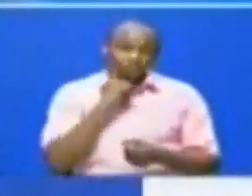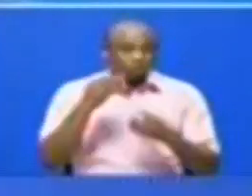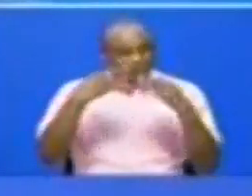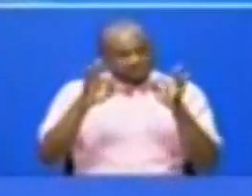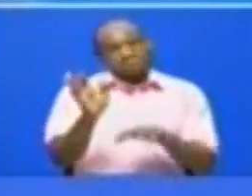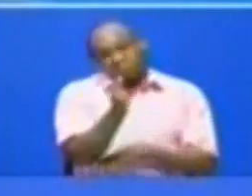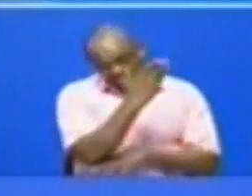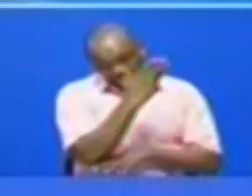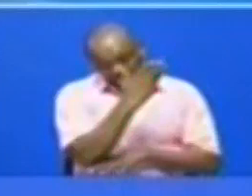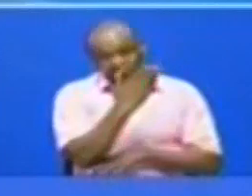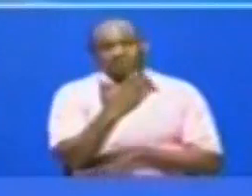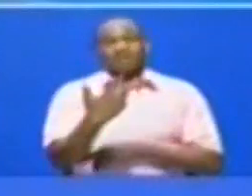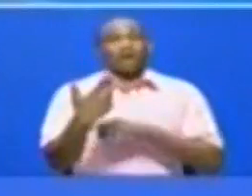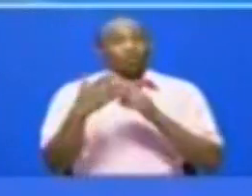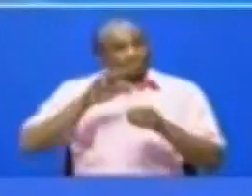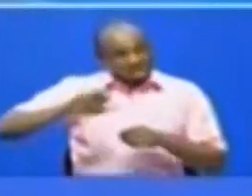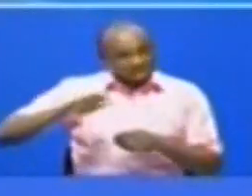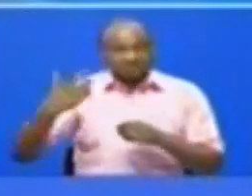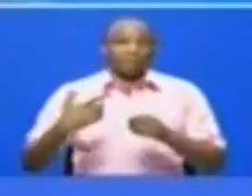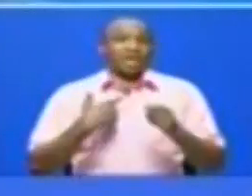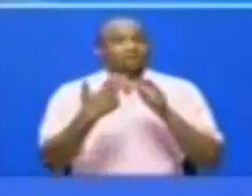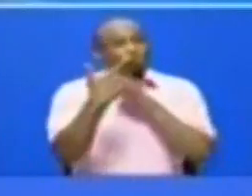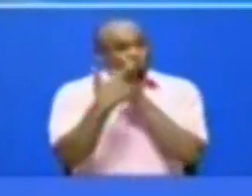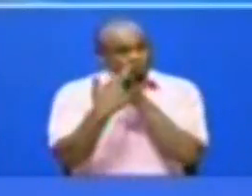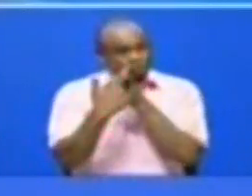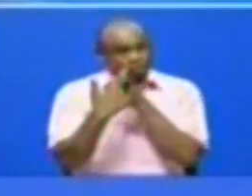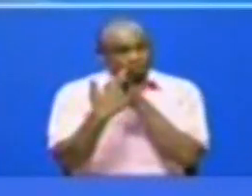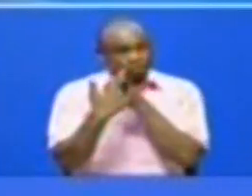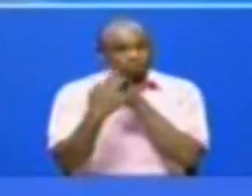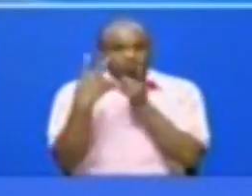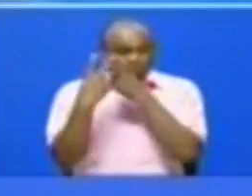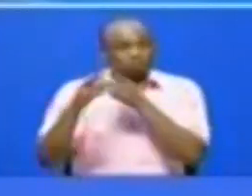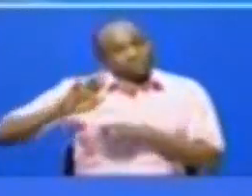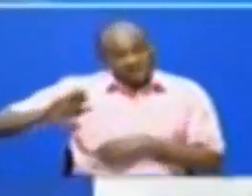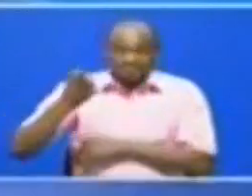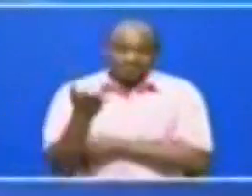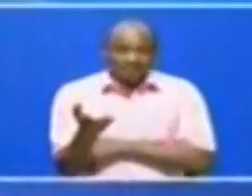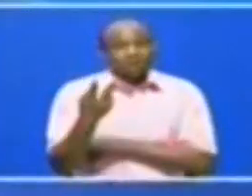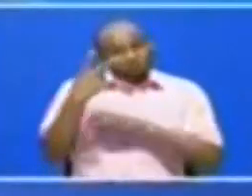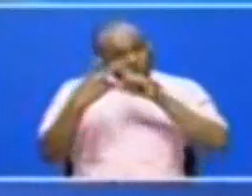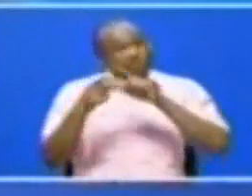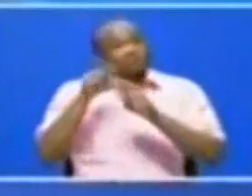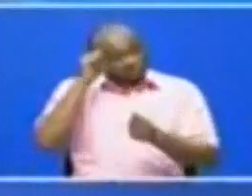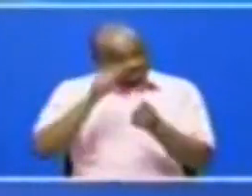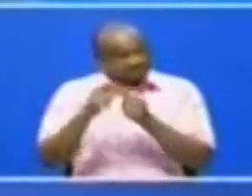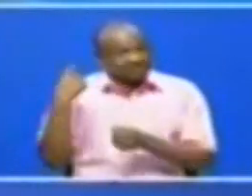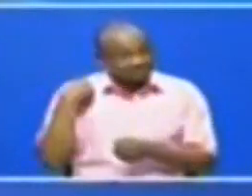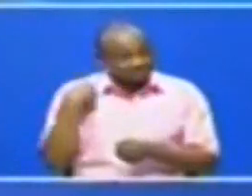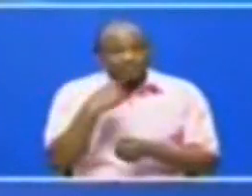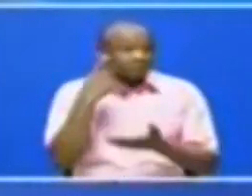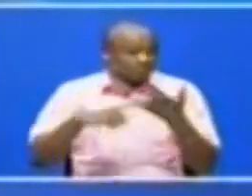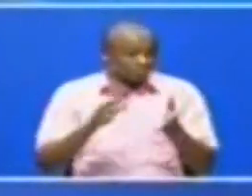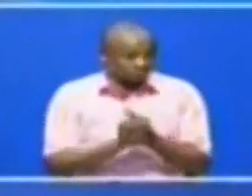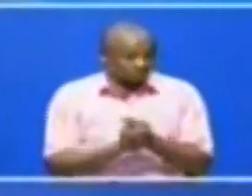tomorrow. So that leaves us with the 2. Of the 2, if you recall yesterday, we talked